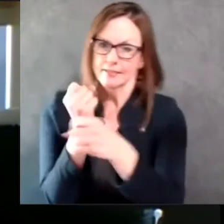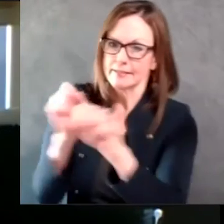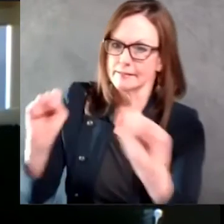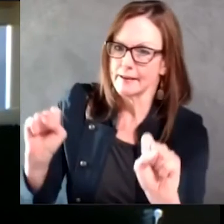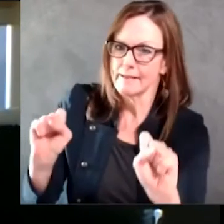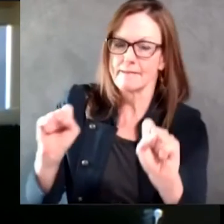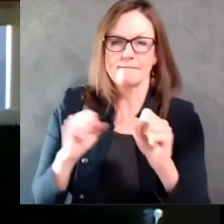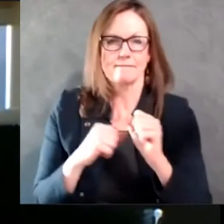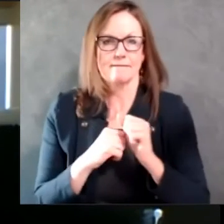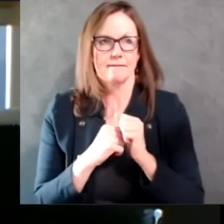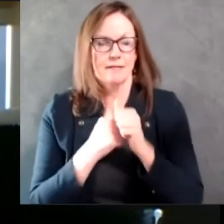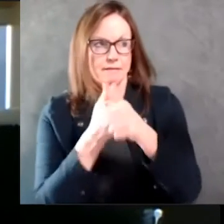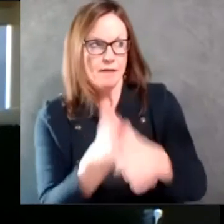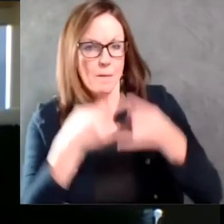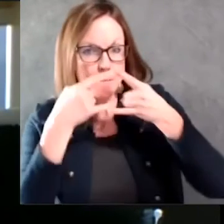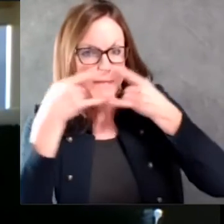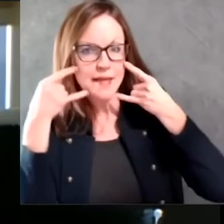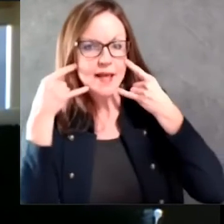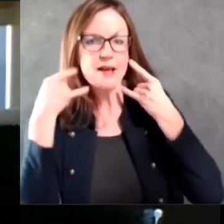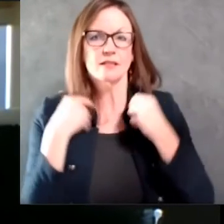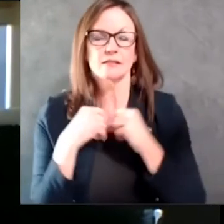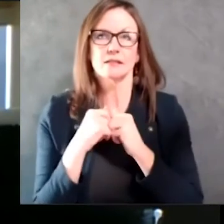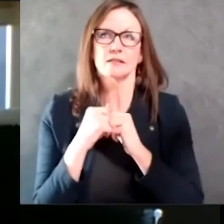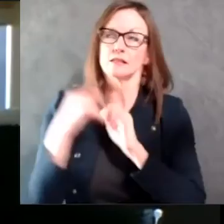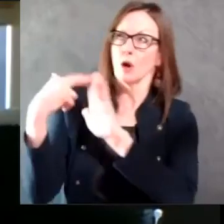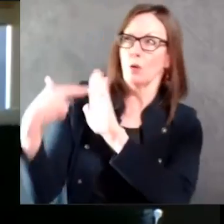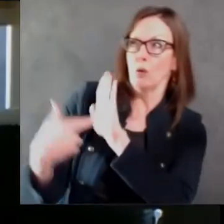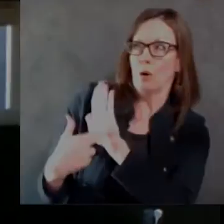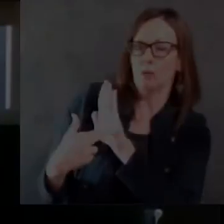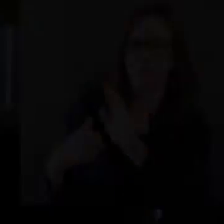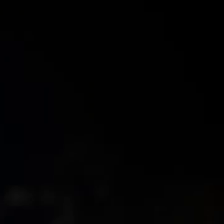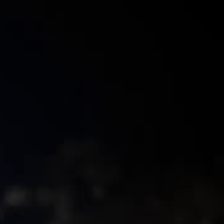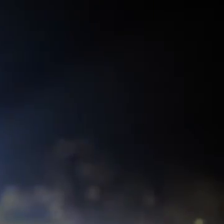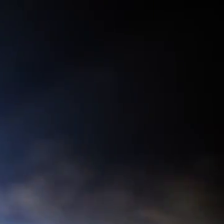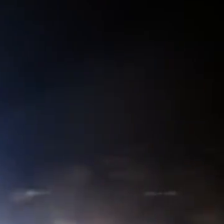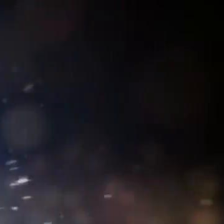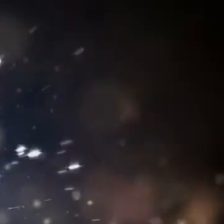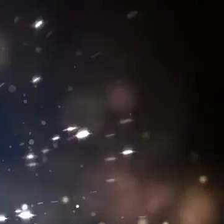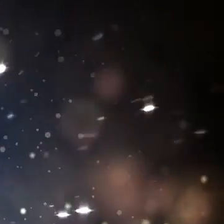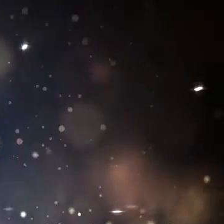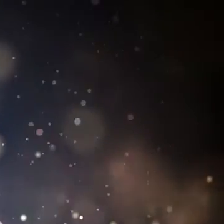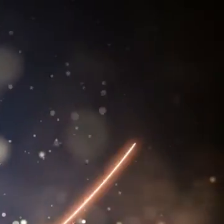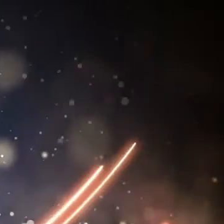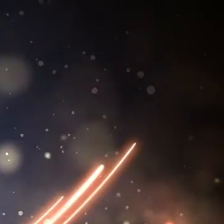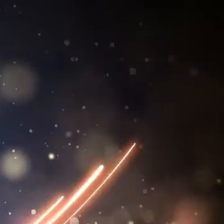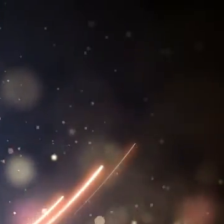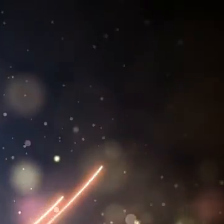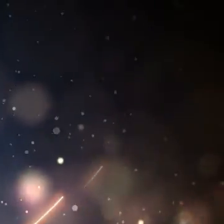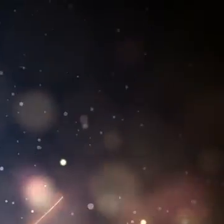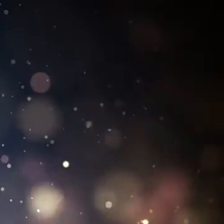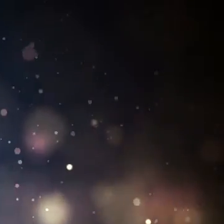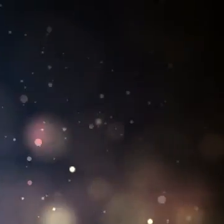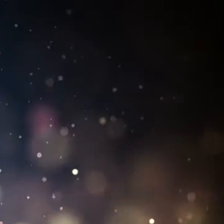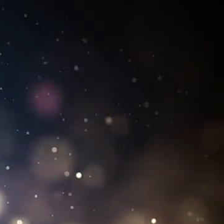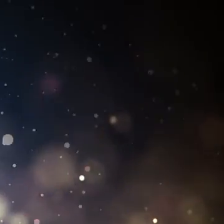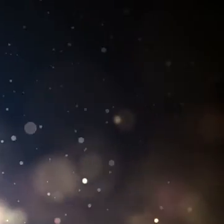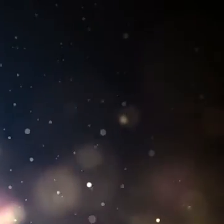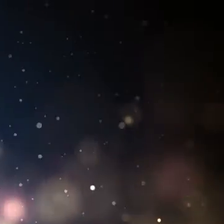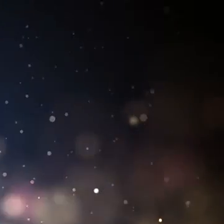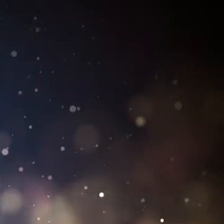to keep our loved ones safe and to keep our communities safe.